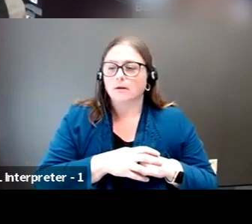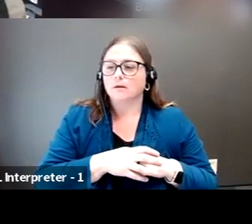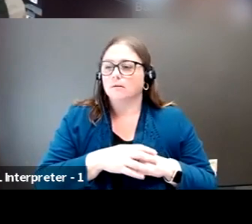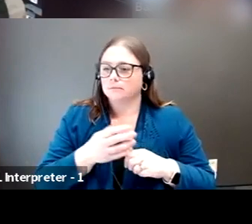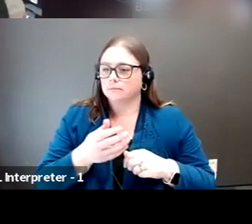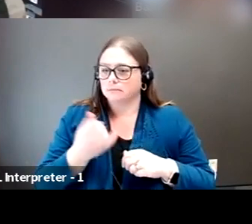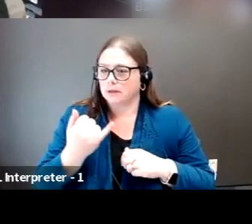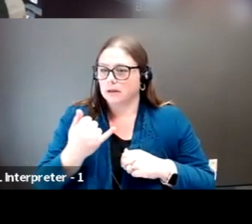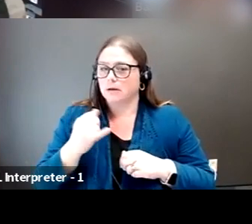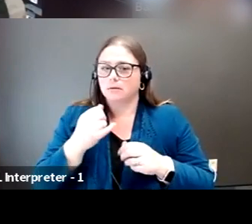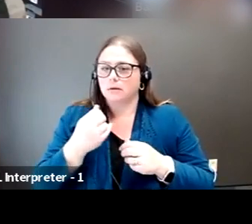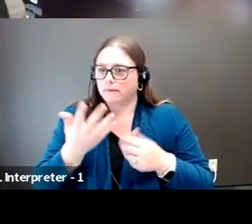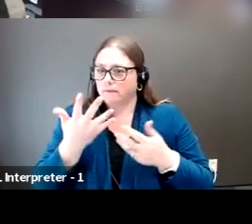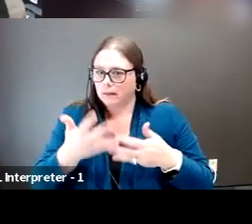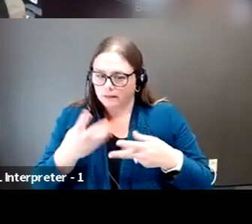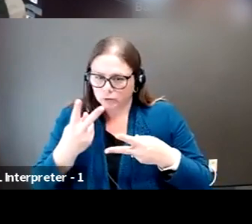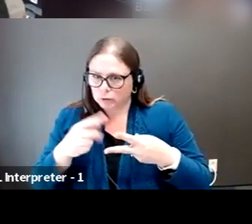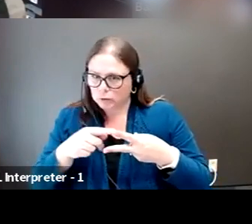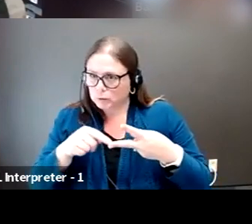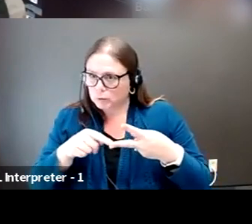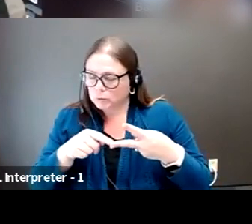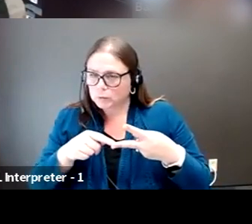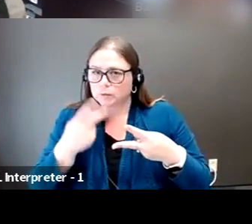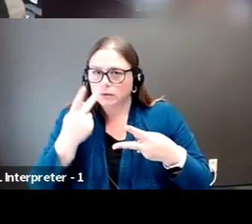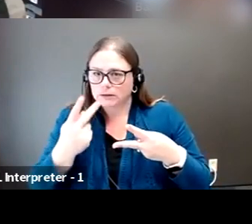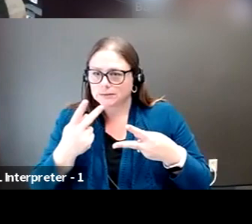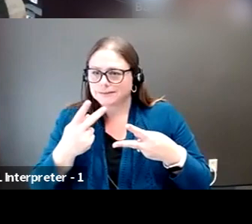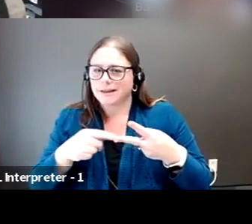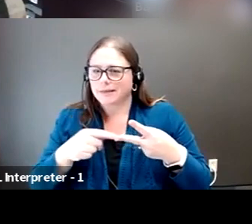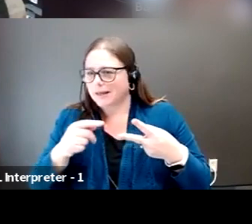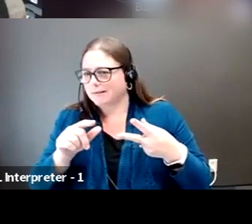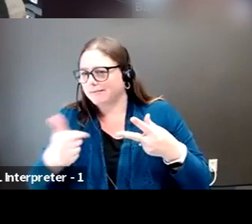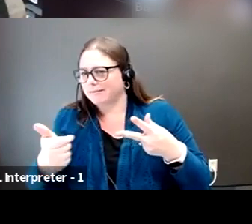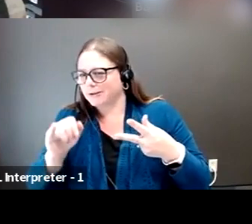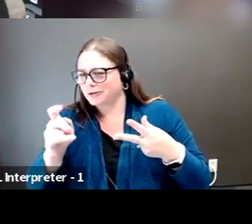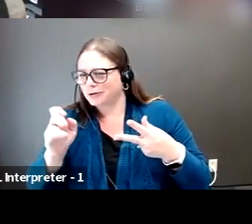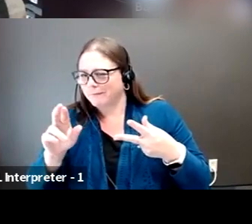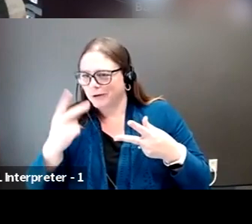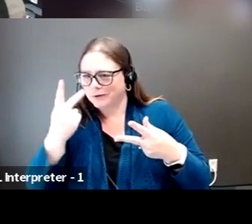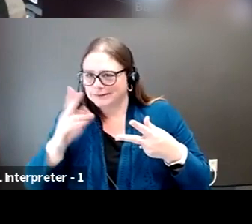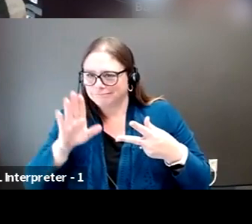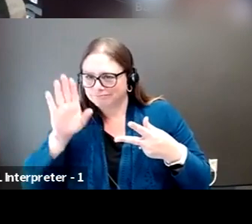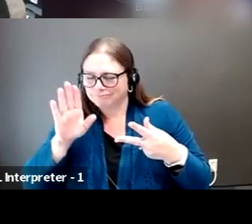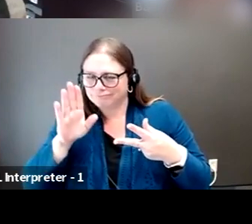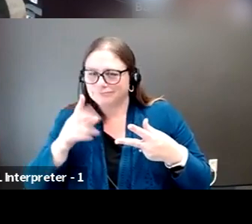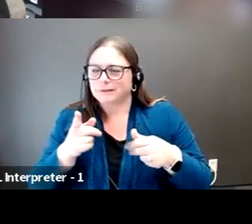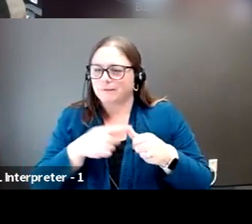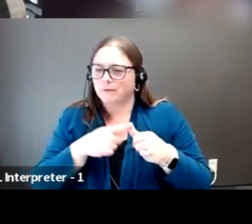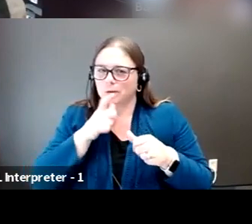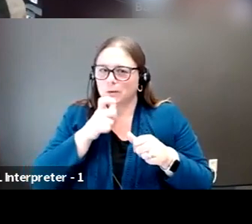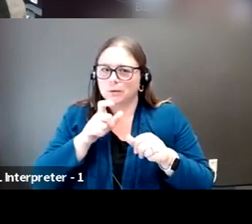chat box, and then I'll come to you, Jennifer. I see your hands up, so I'll do our chat box ones first.